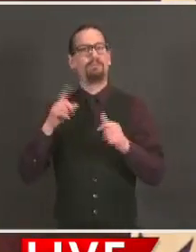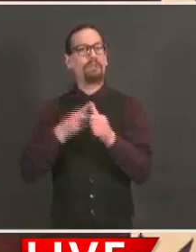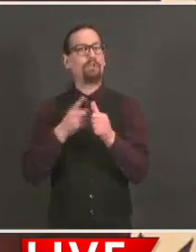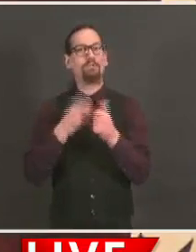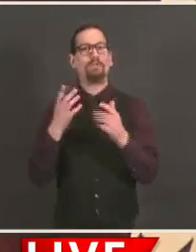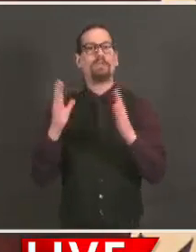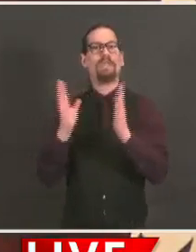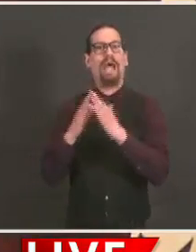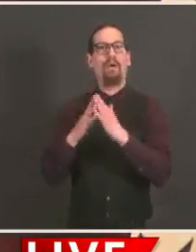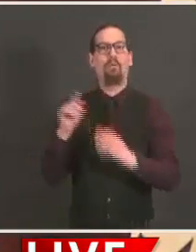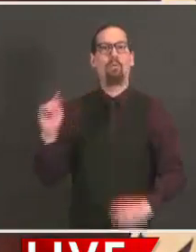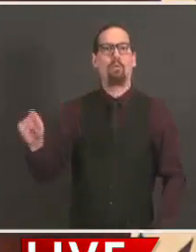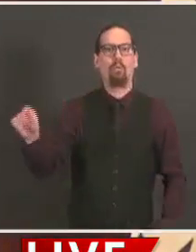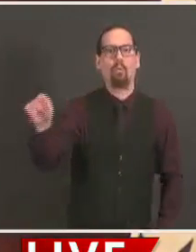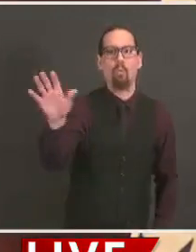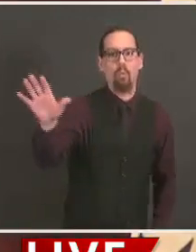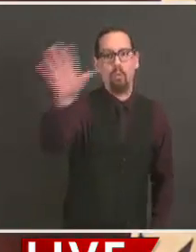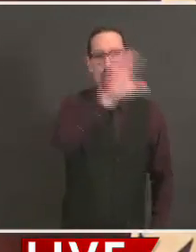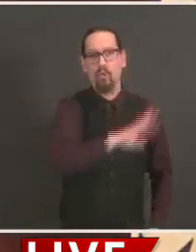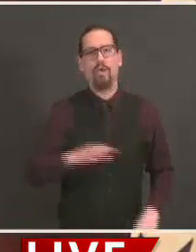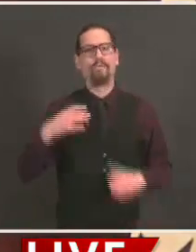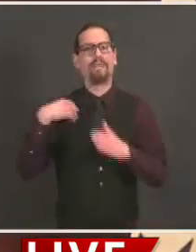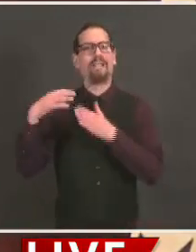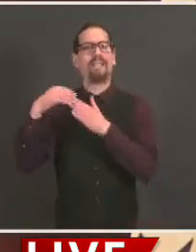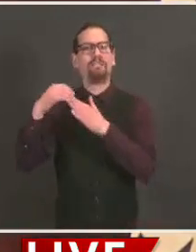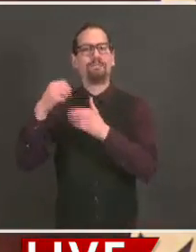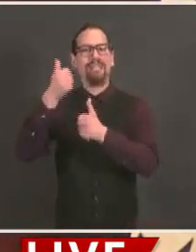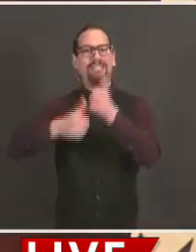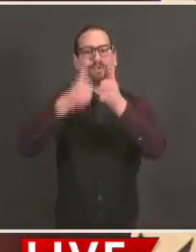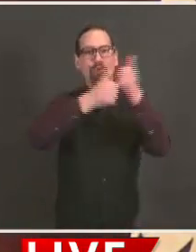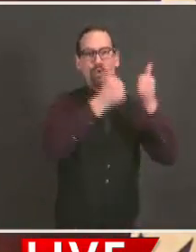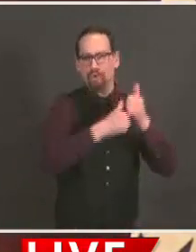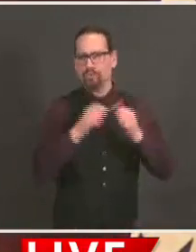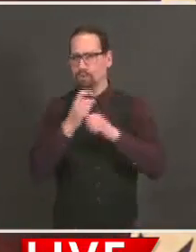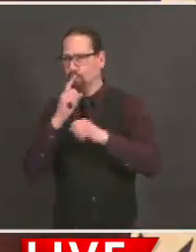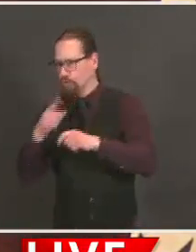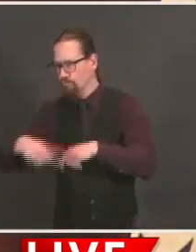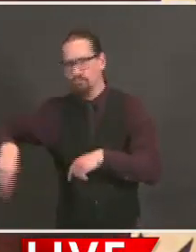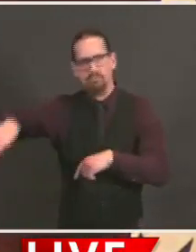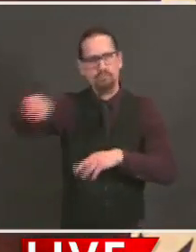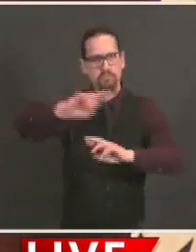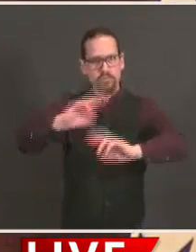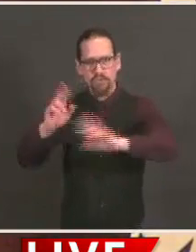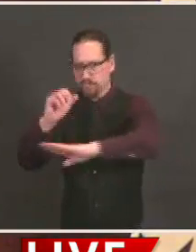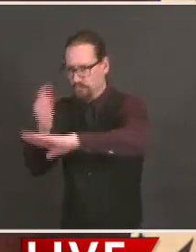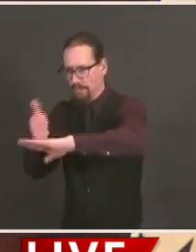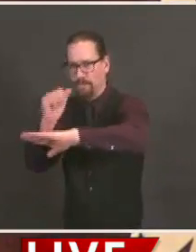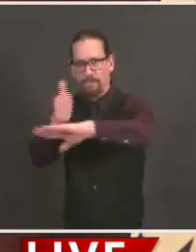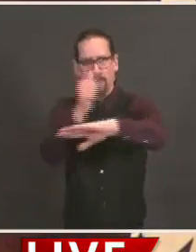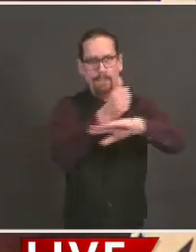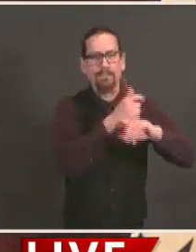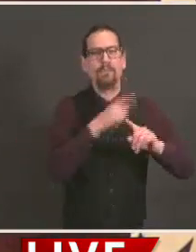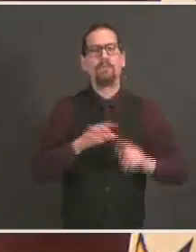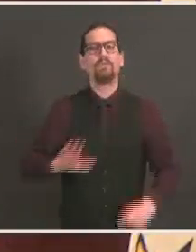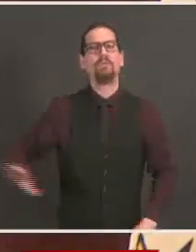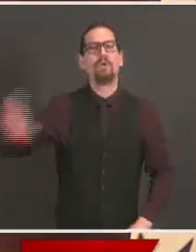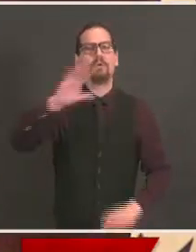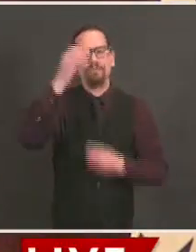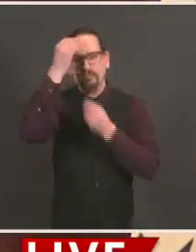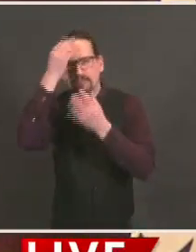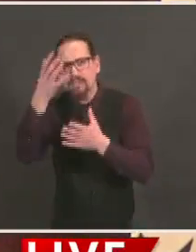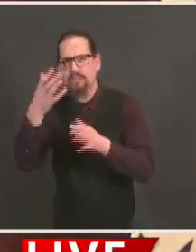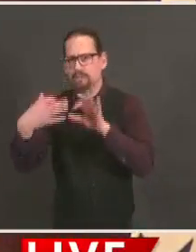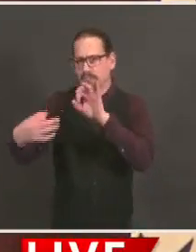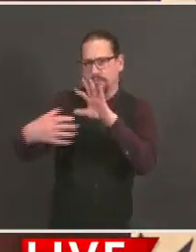McKee's leadership and their partnership, and we're gathering feedback in real time and are looking ahead to how we